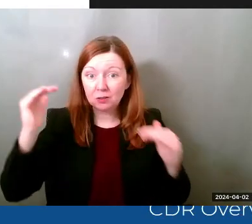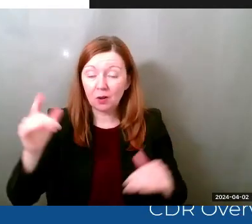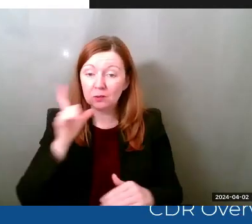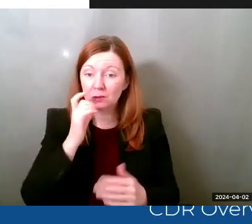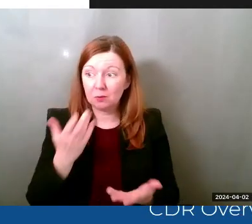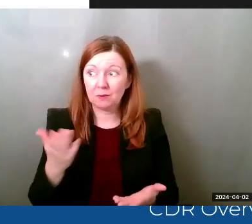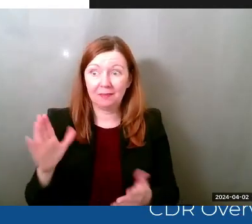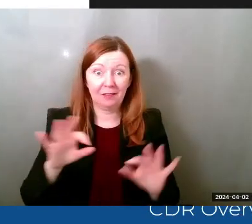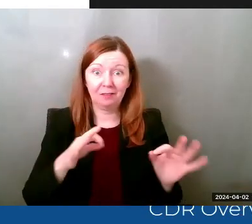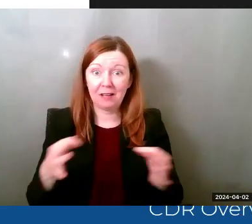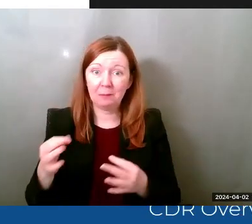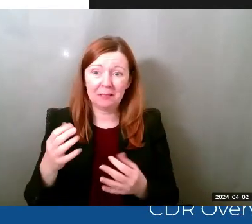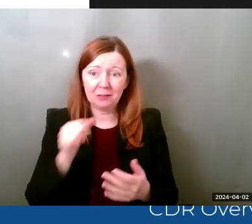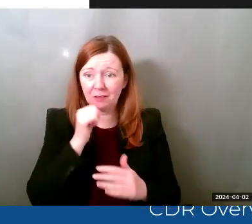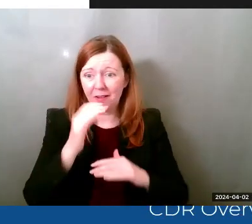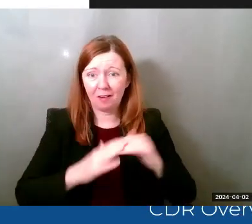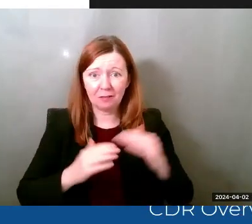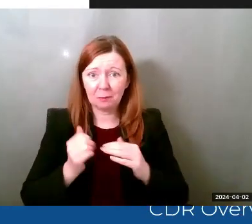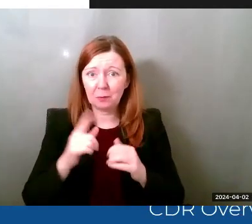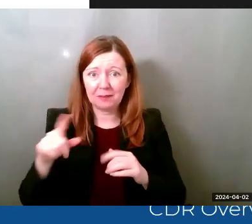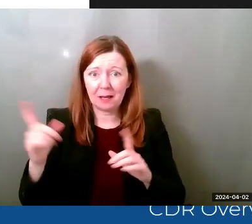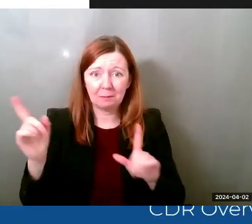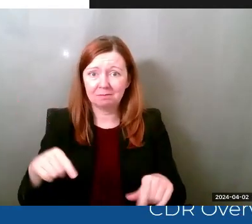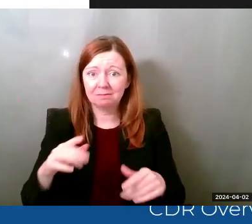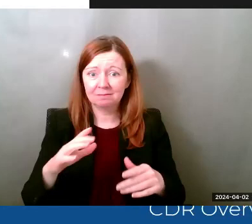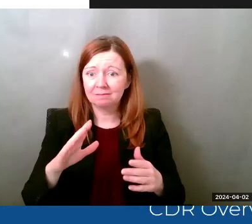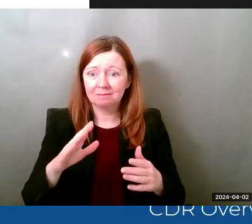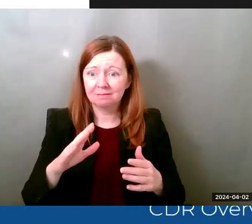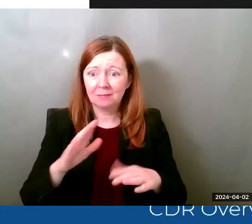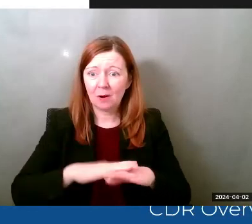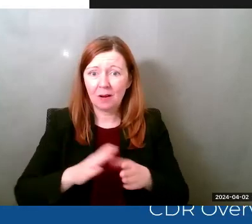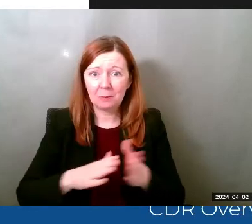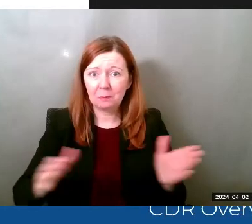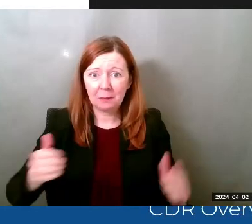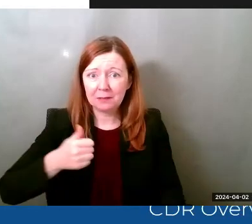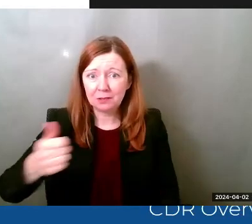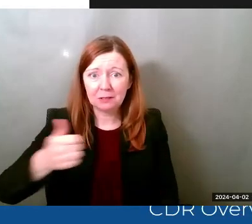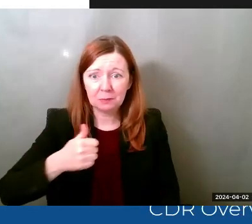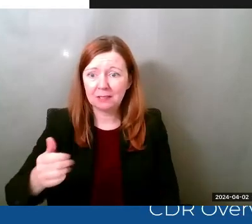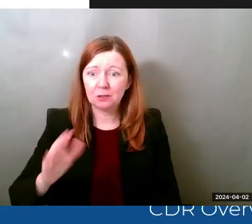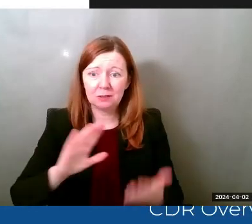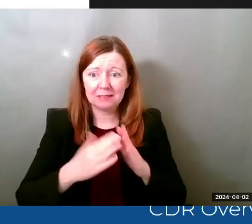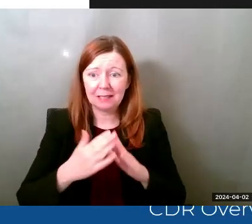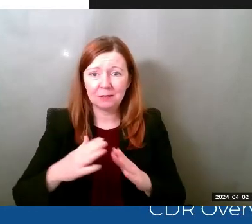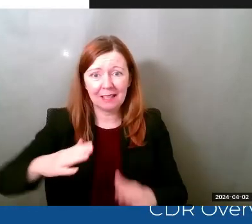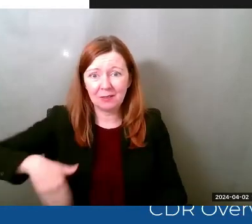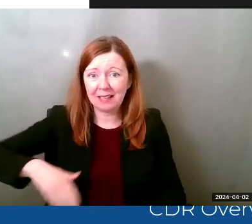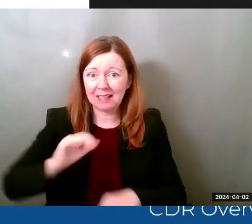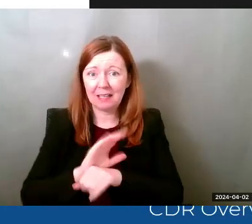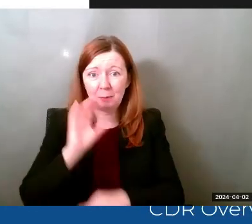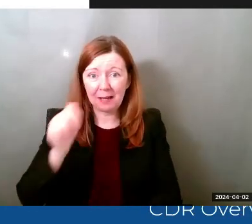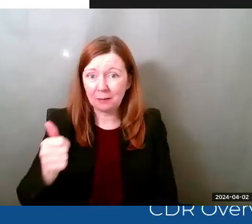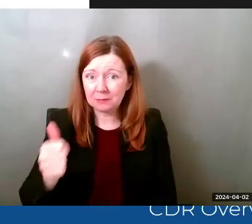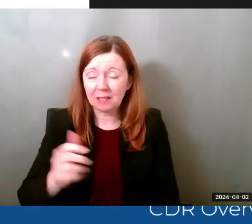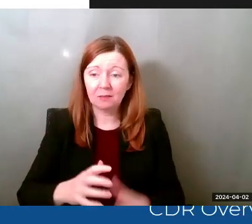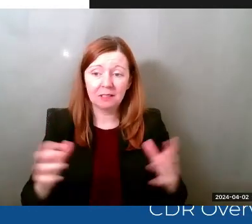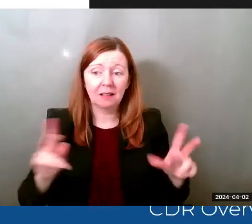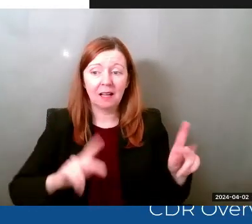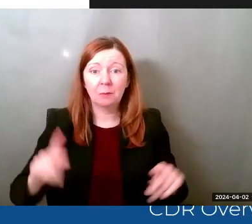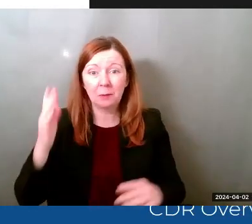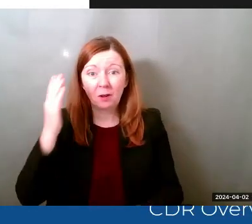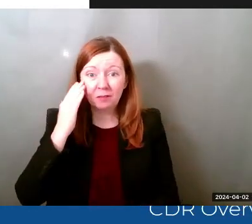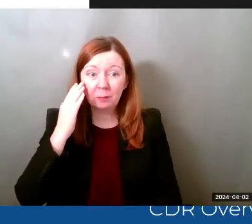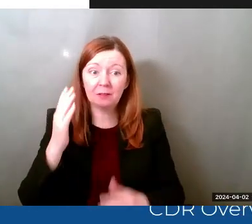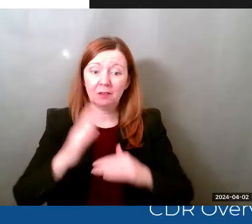who their families wouldn't be comfortable with them being on public transportation or downtown late at night by themselves. A lot of people are familiar